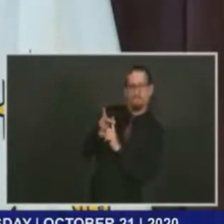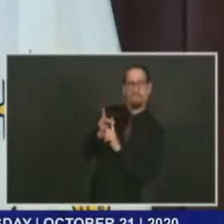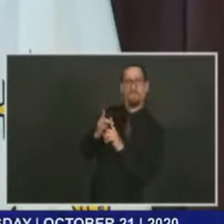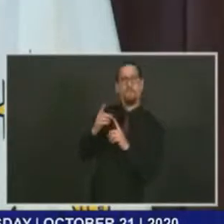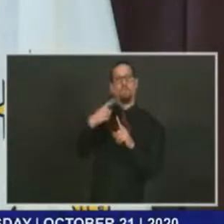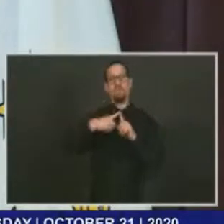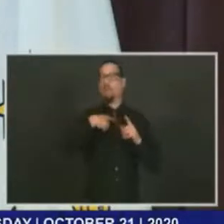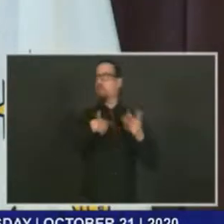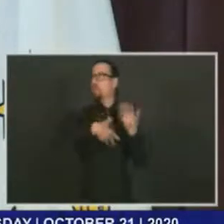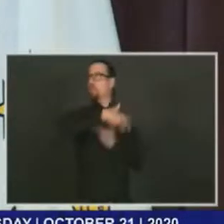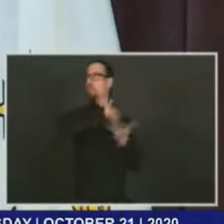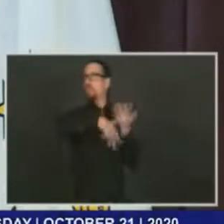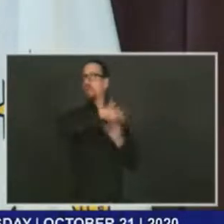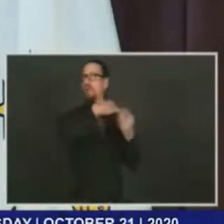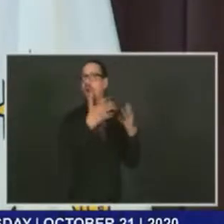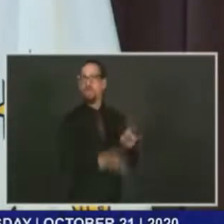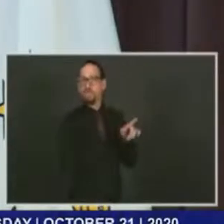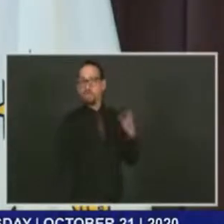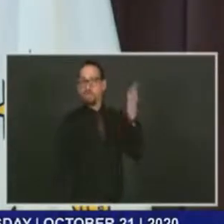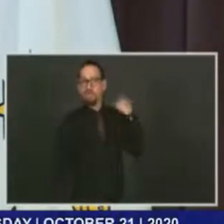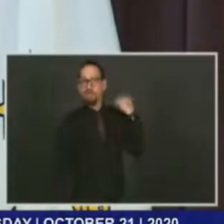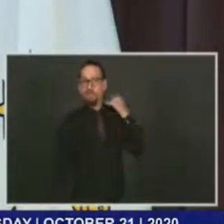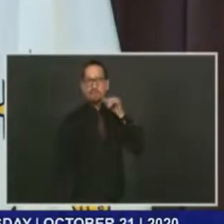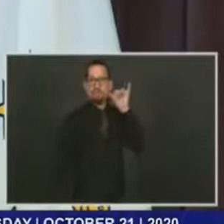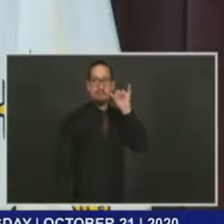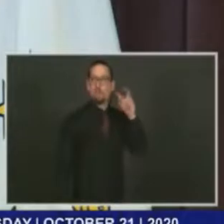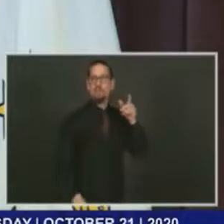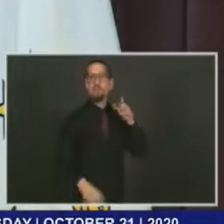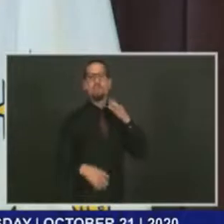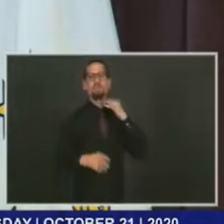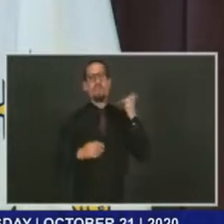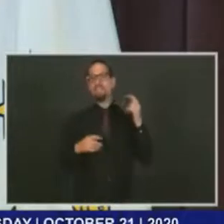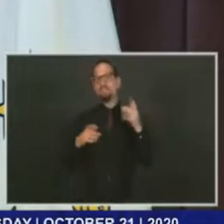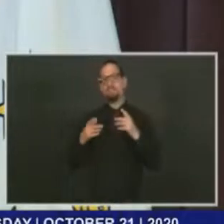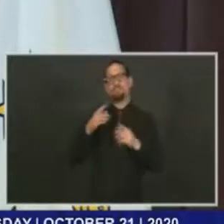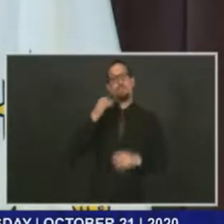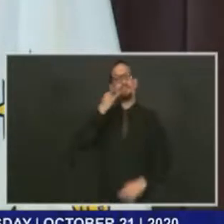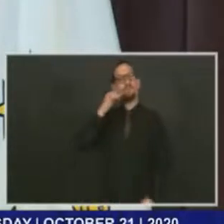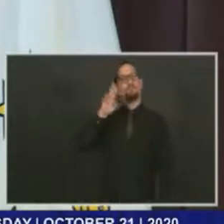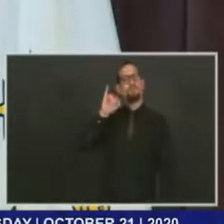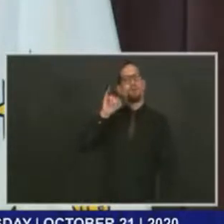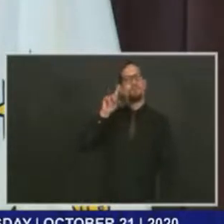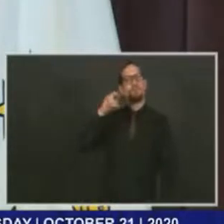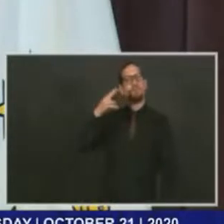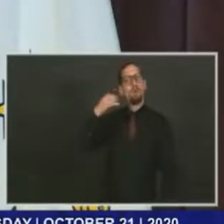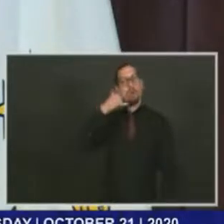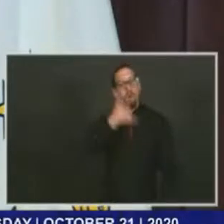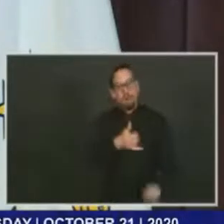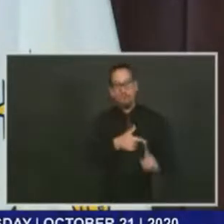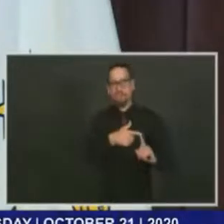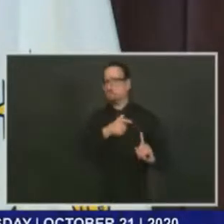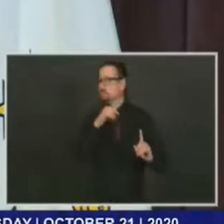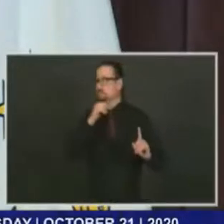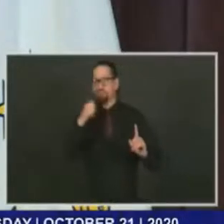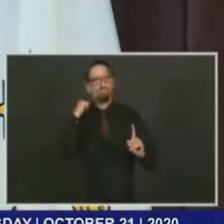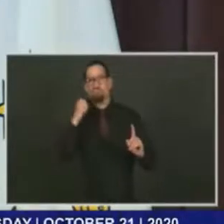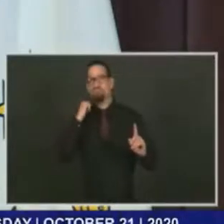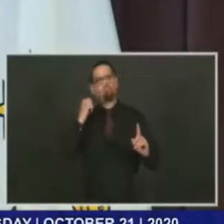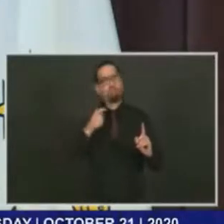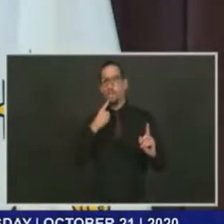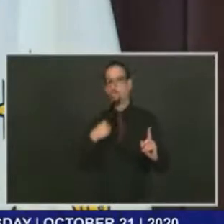provide information to the Rhode Island Department of Health when we call you, you are potentially contributing to serious